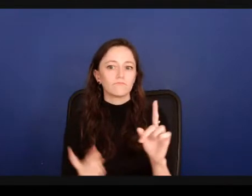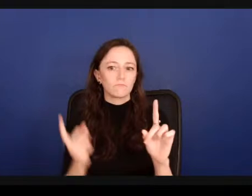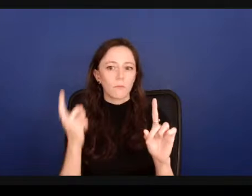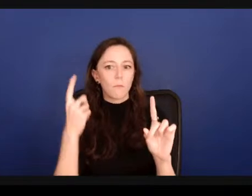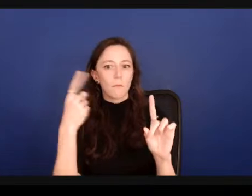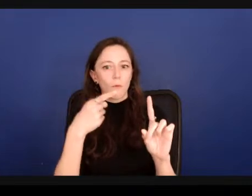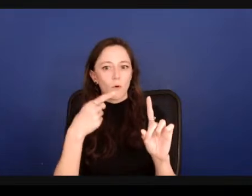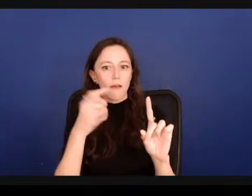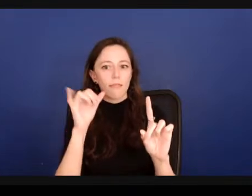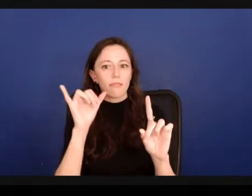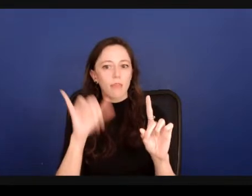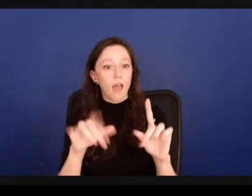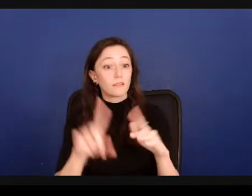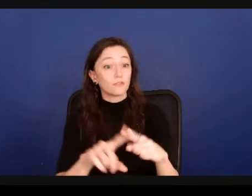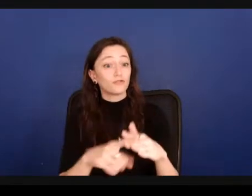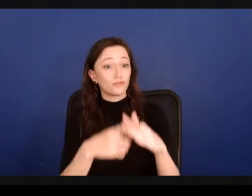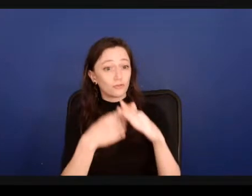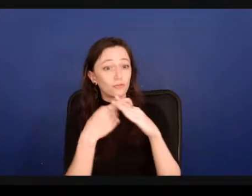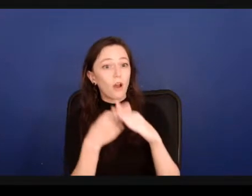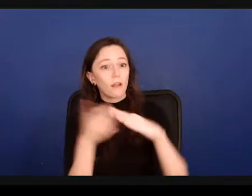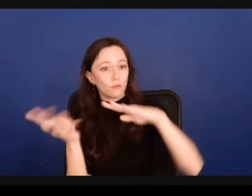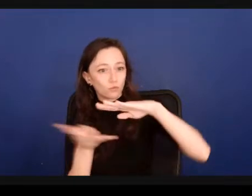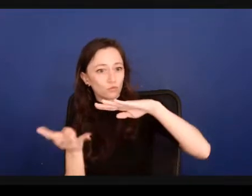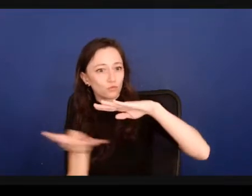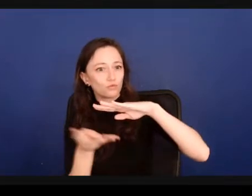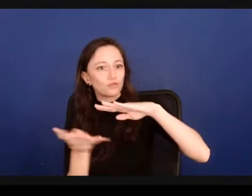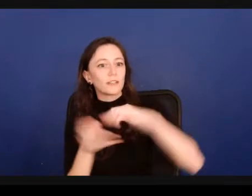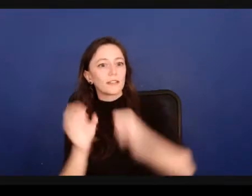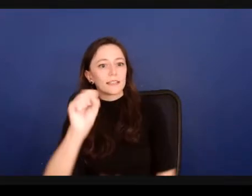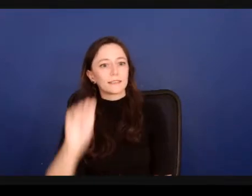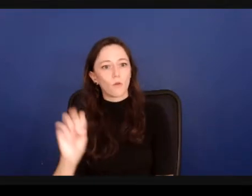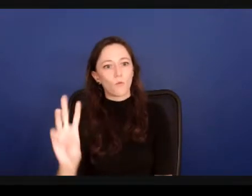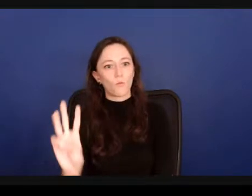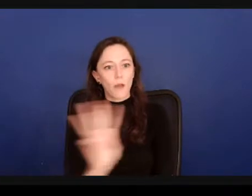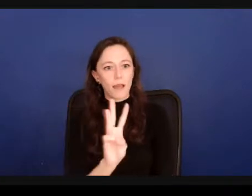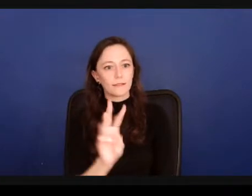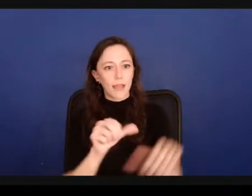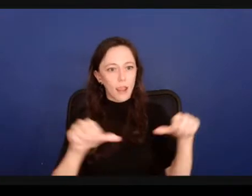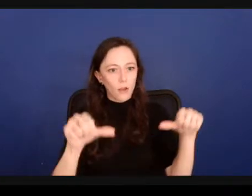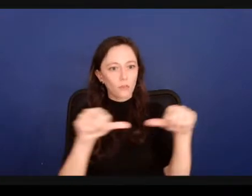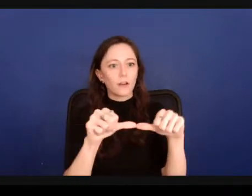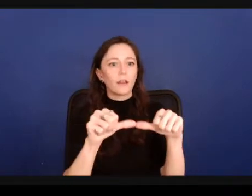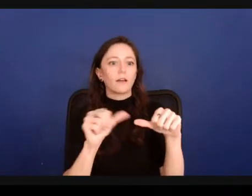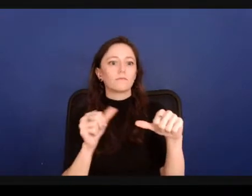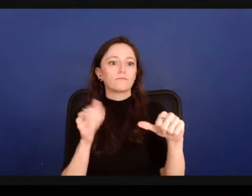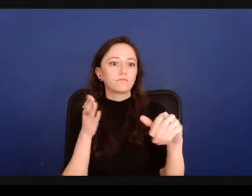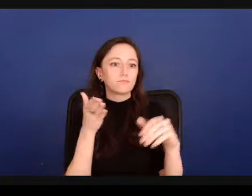and there's significant intrusion ongoing to the southwest of the summit there.